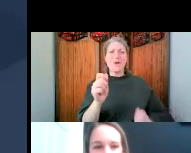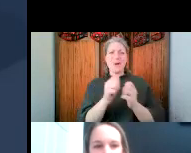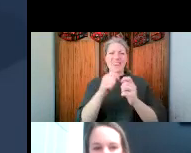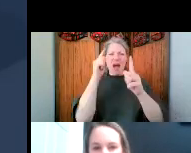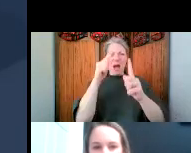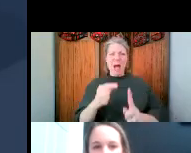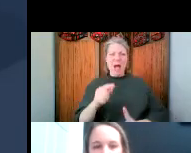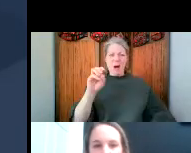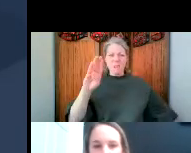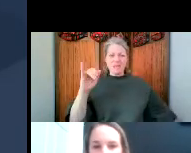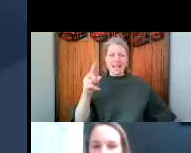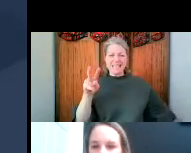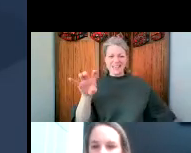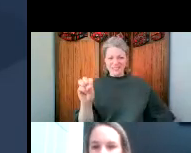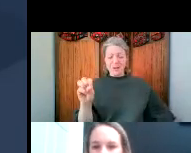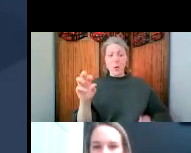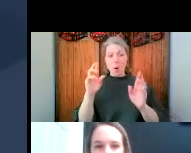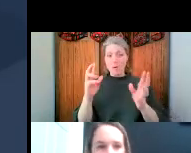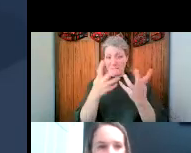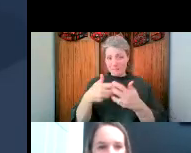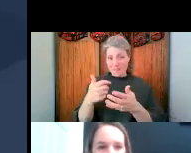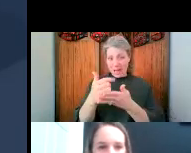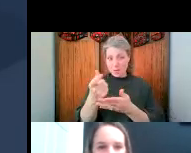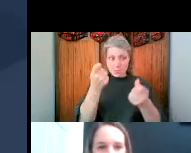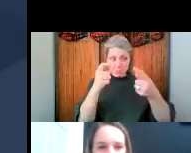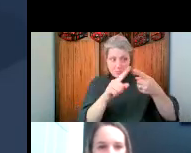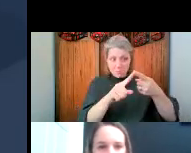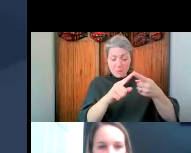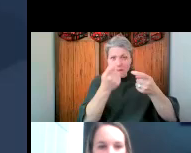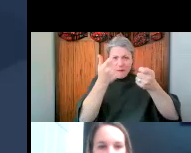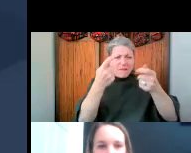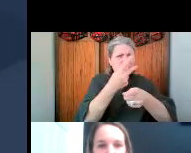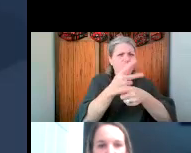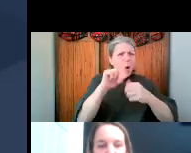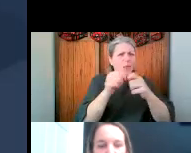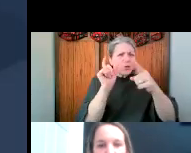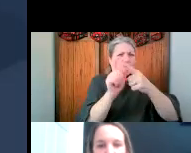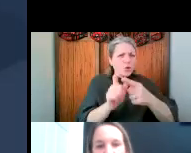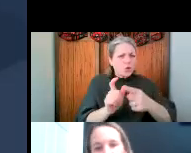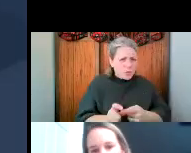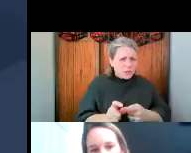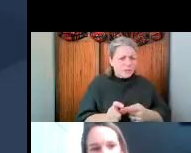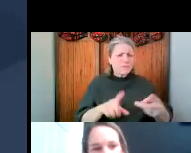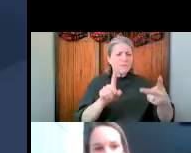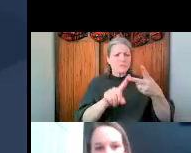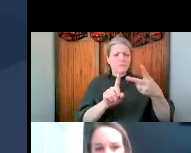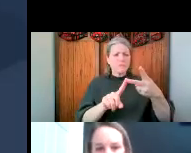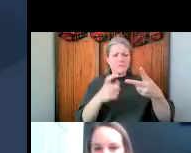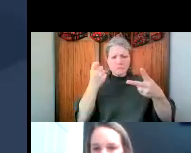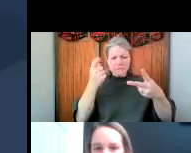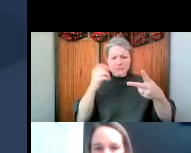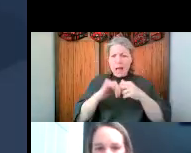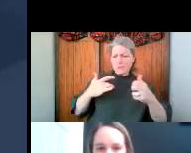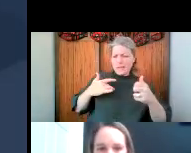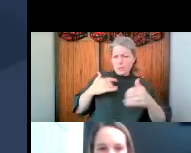sort out all the terms that you hear in relation to sensory processing, understanding how sensory processing skills